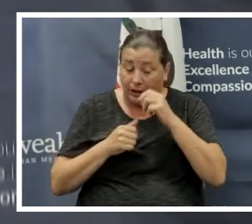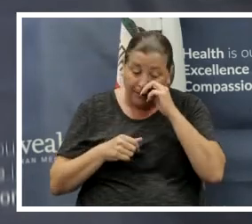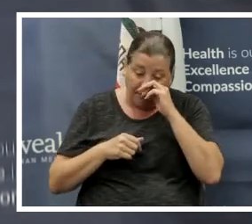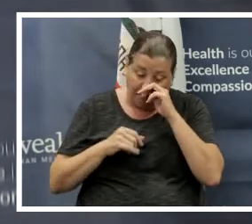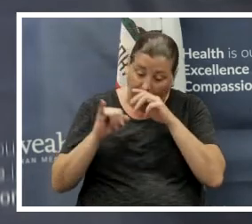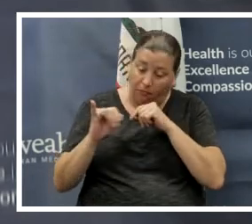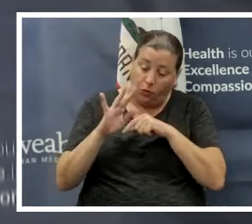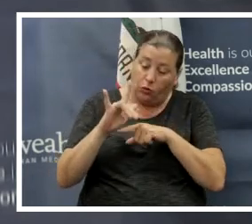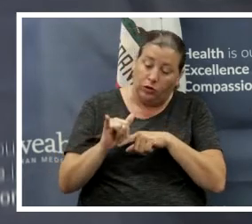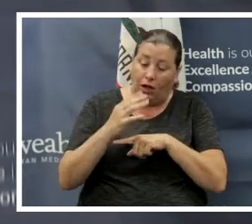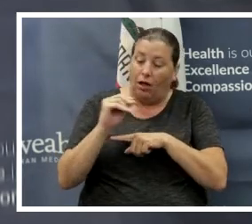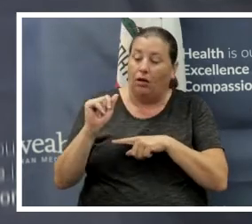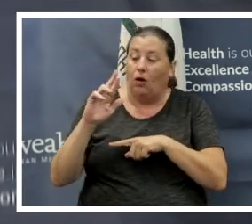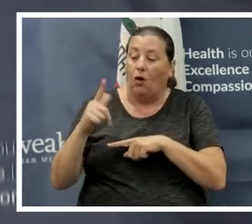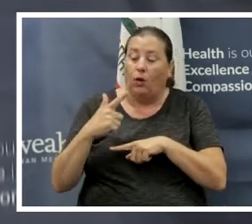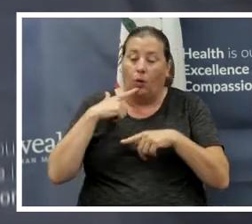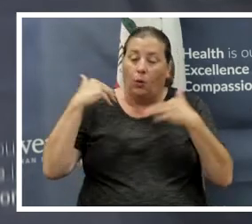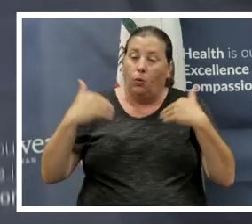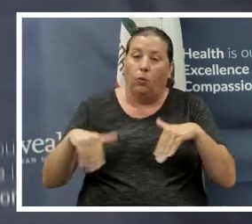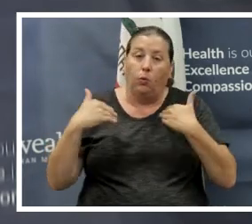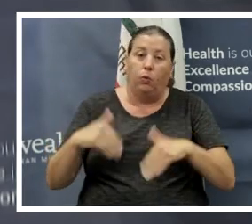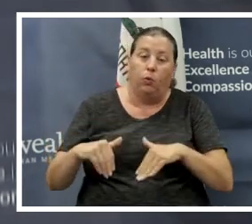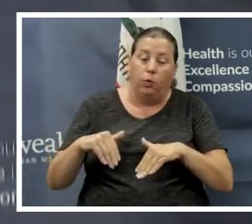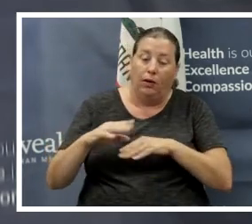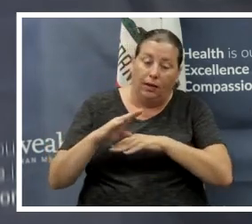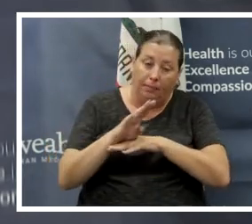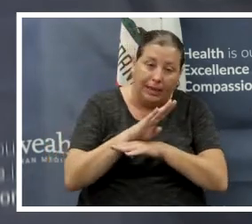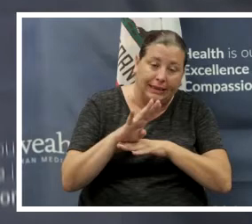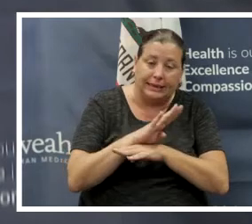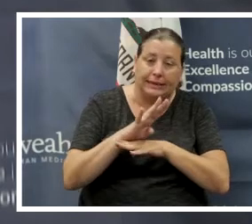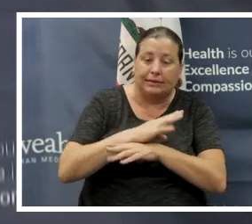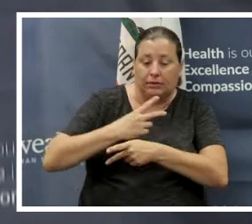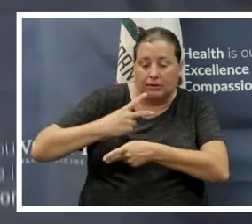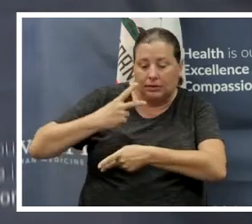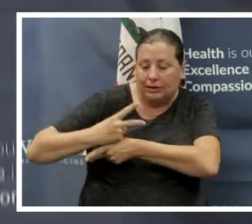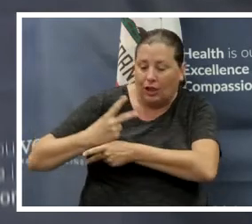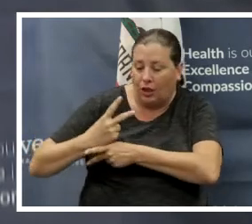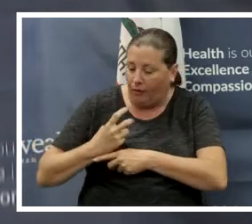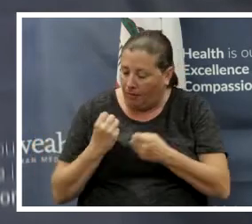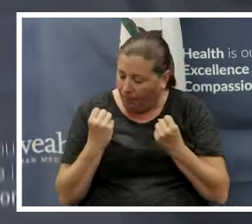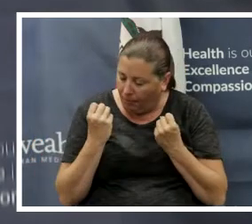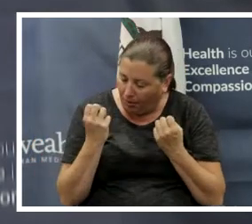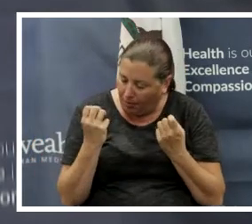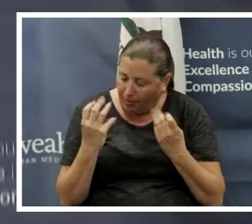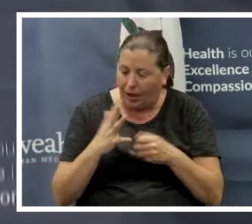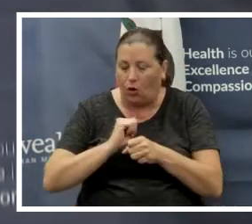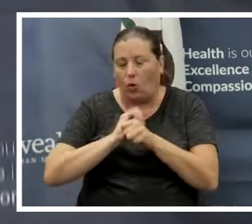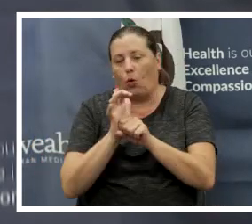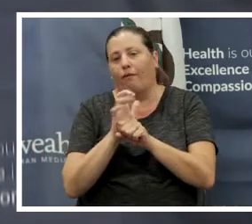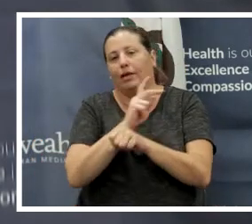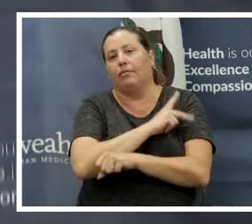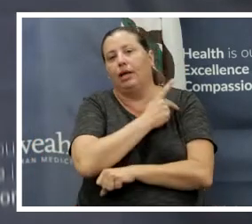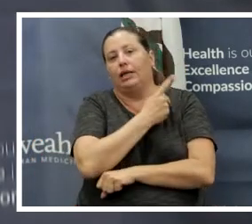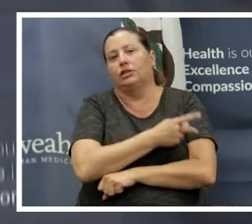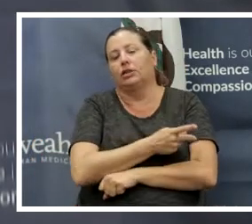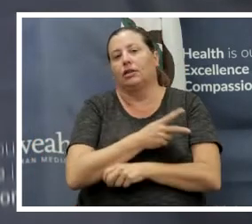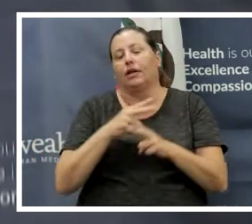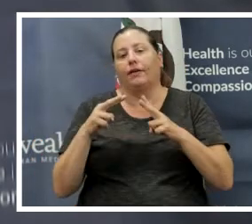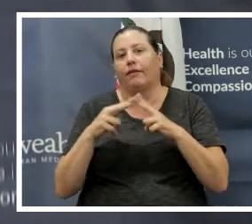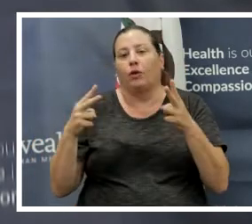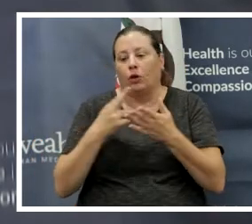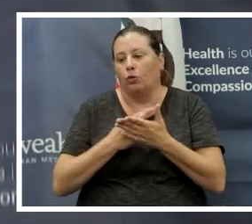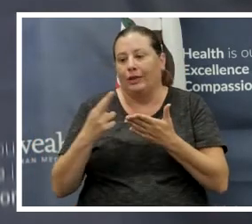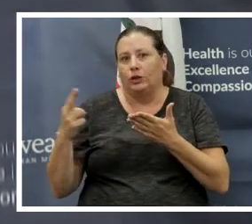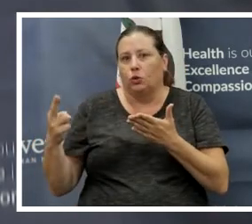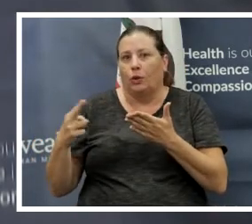were incredibly busy months taking care of many, many COVID patients, very resource intensive to